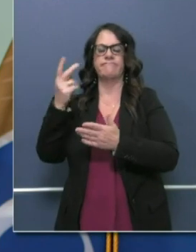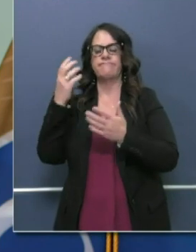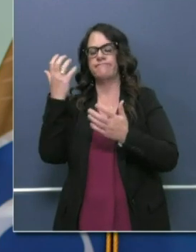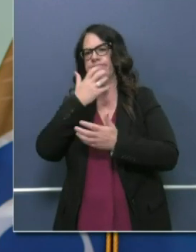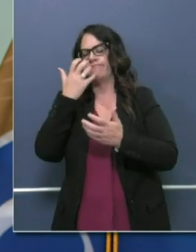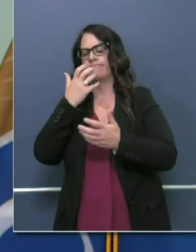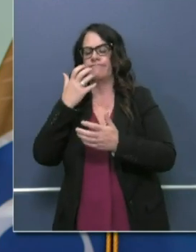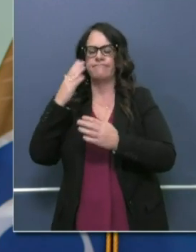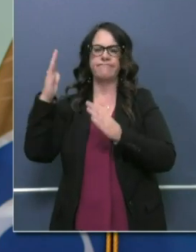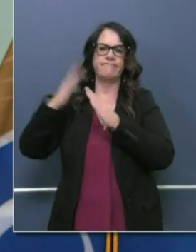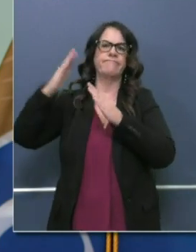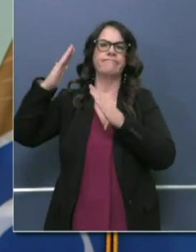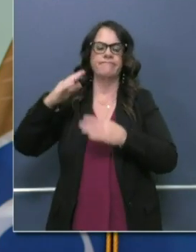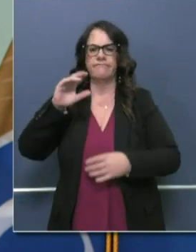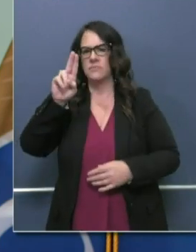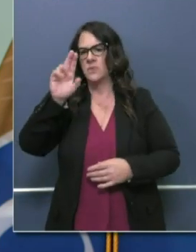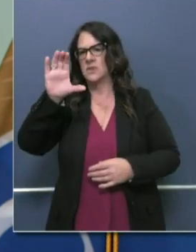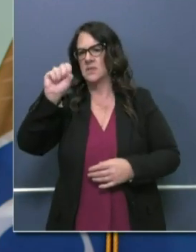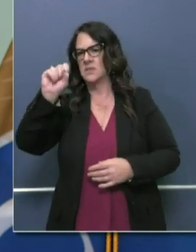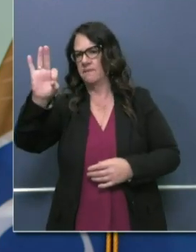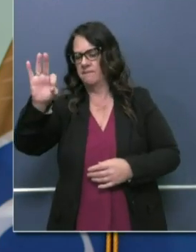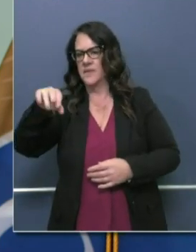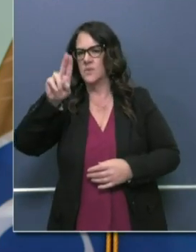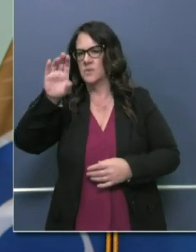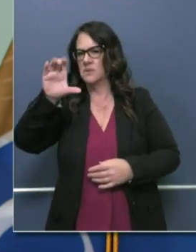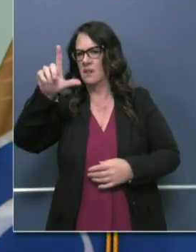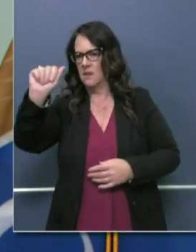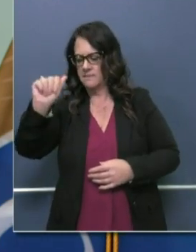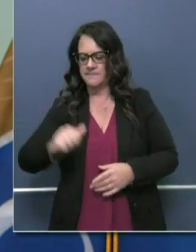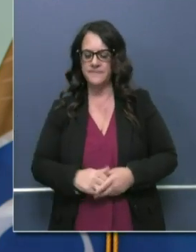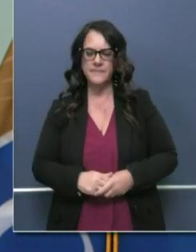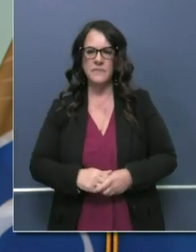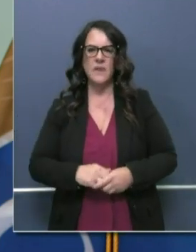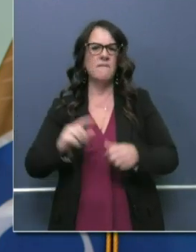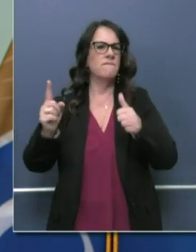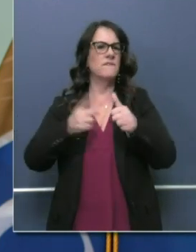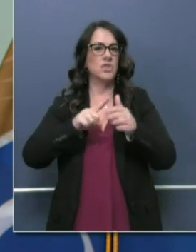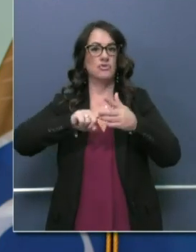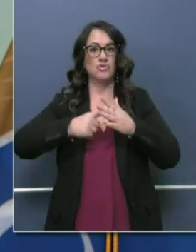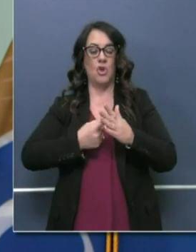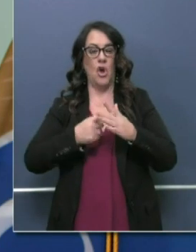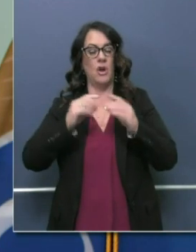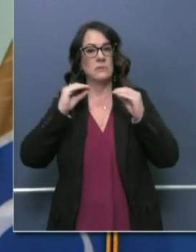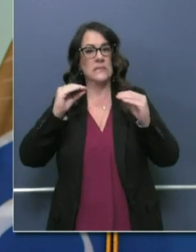UCSF and UCLA. The first training will go online this